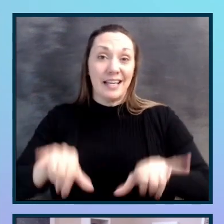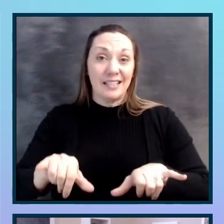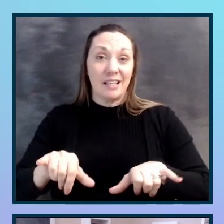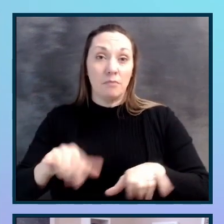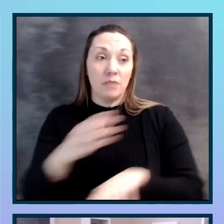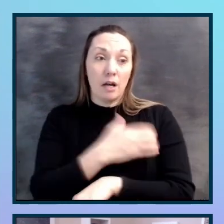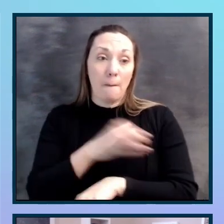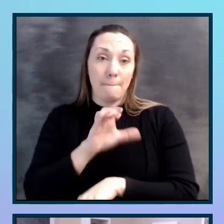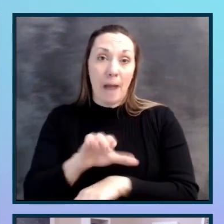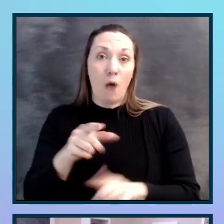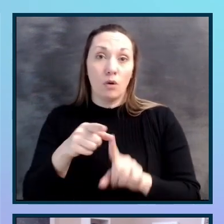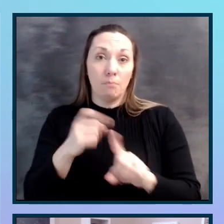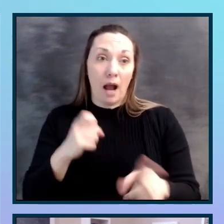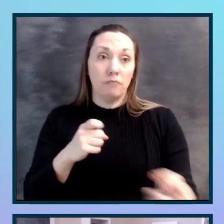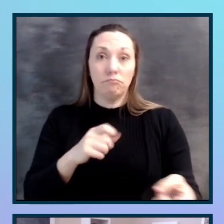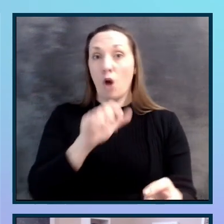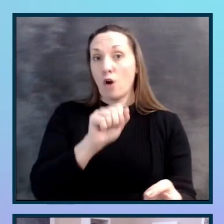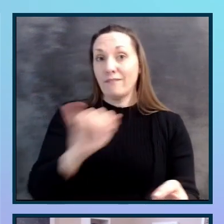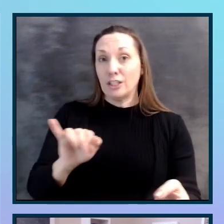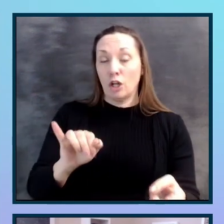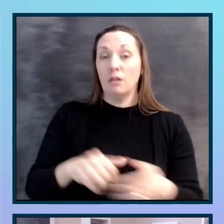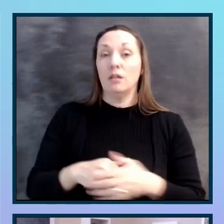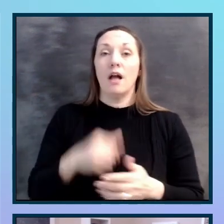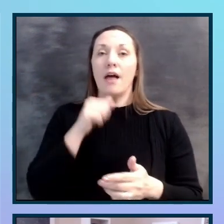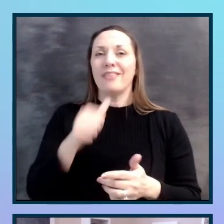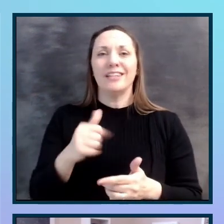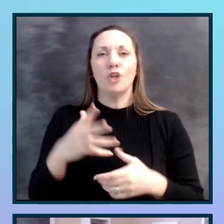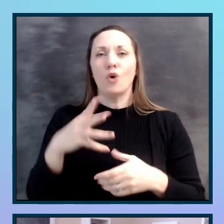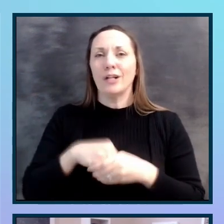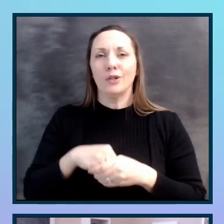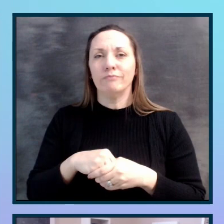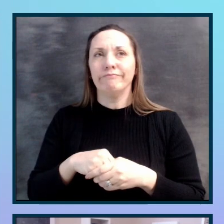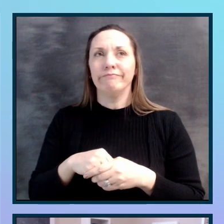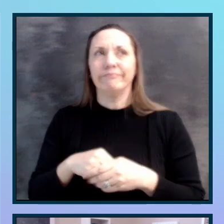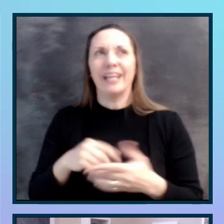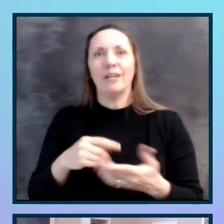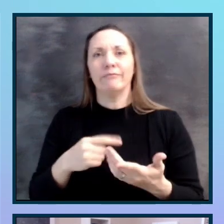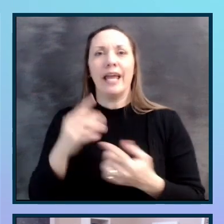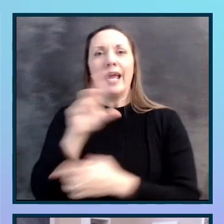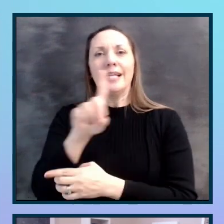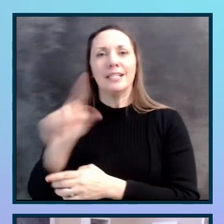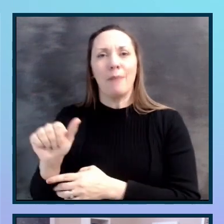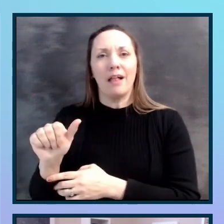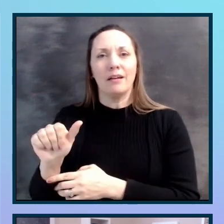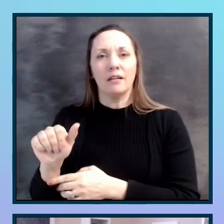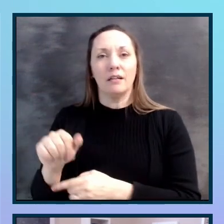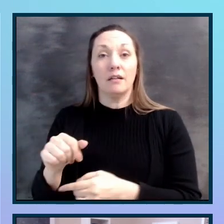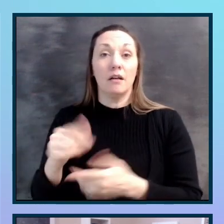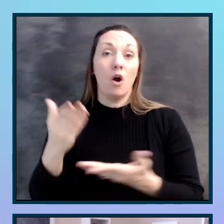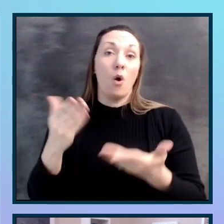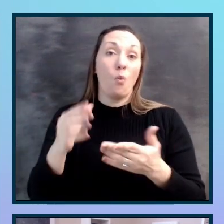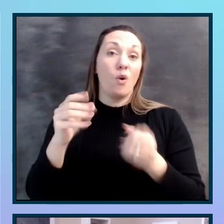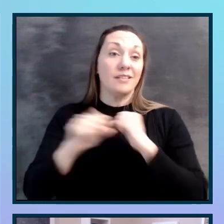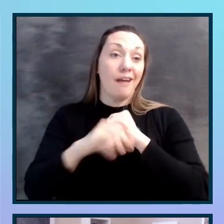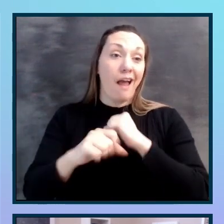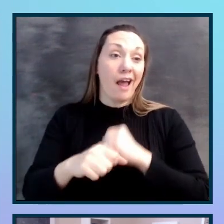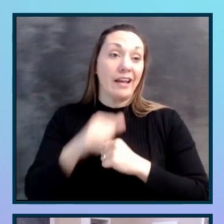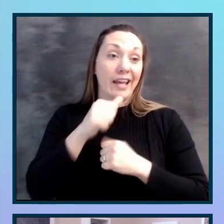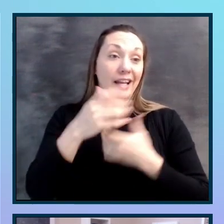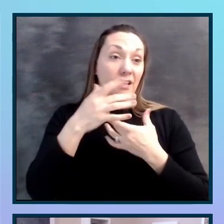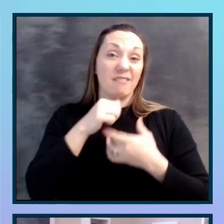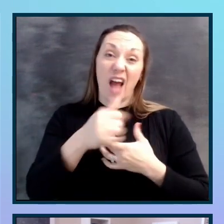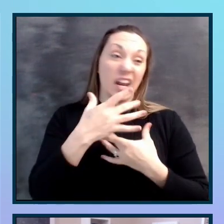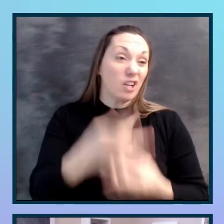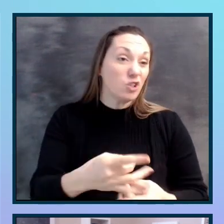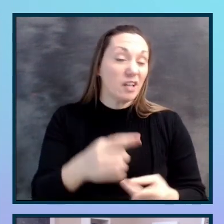artificial intelligence that also don't account for disability. Was the ad uninteresting or irrelevant to me,